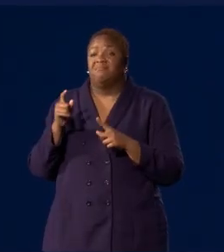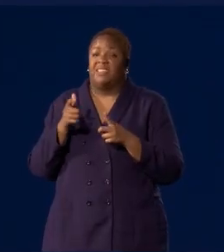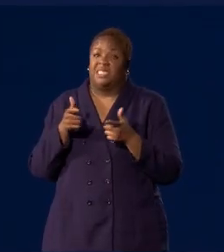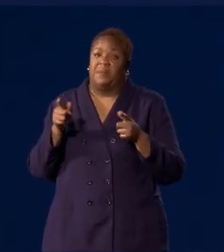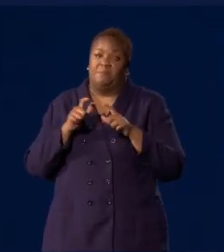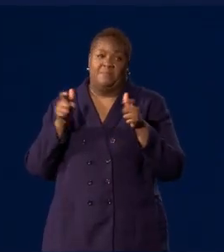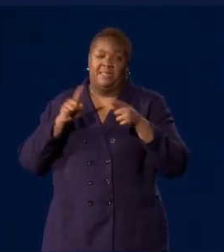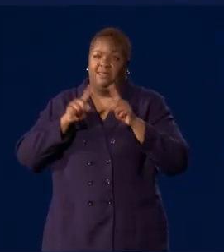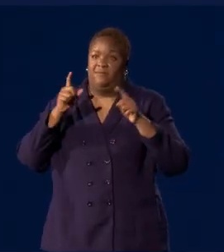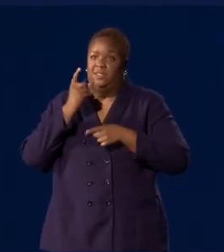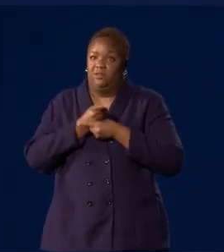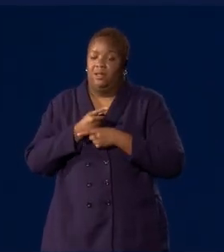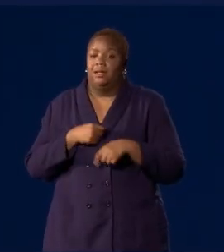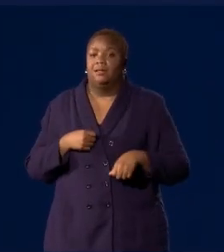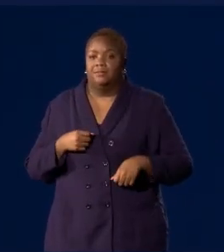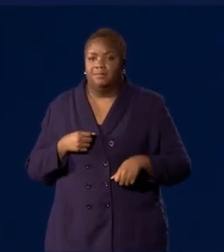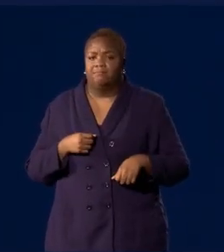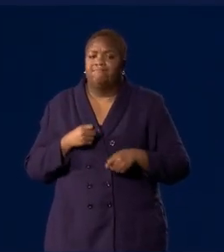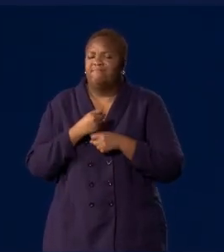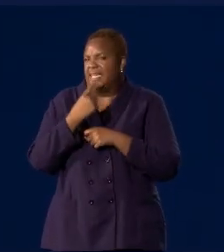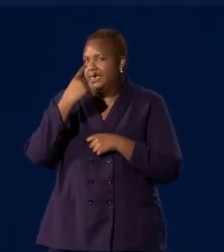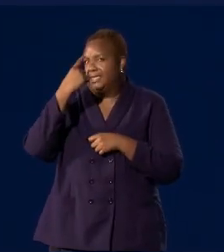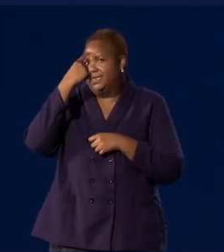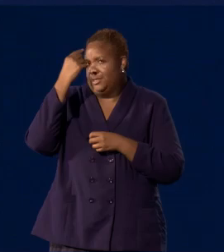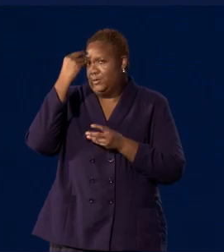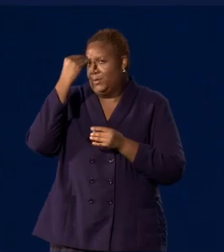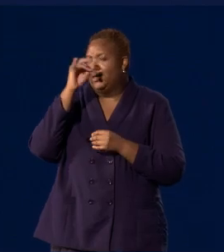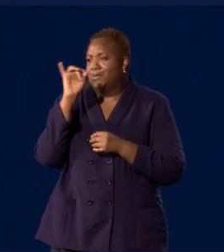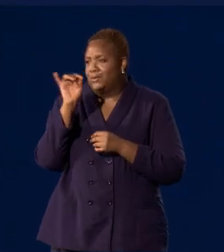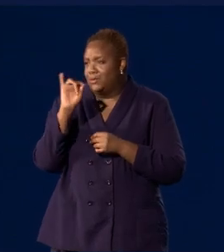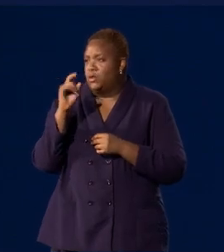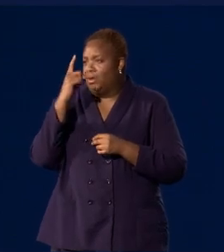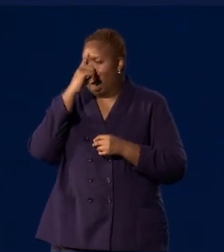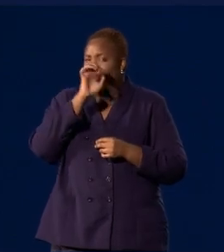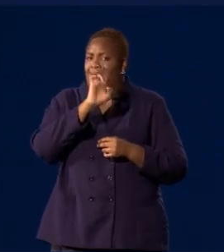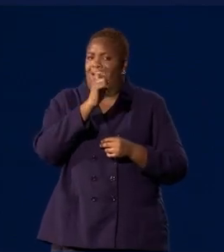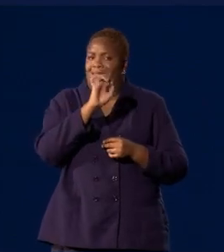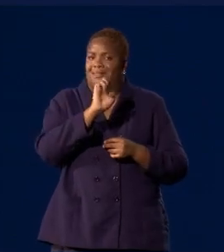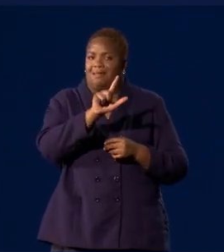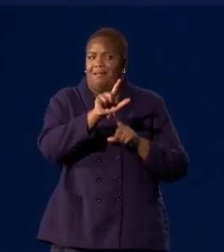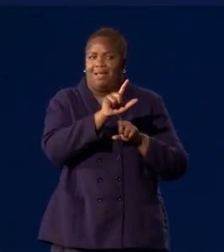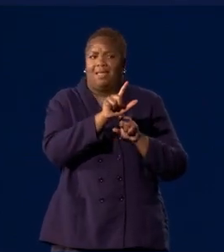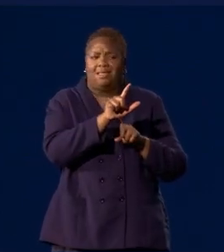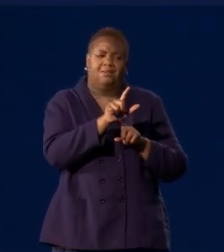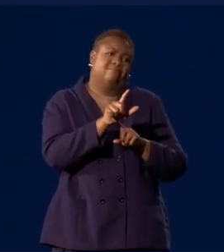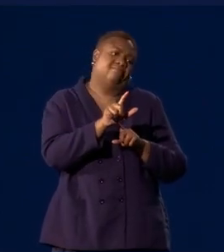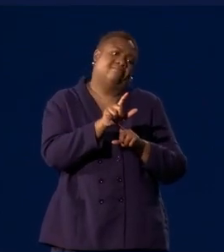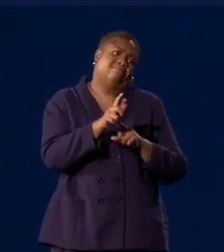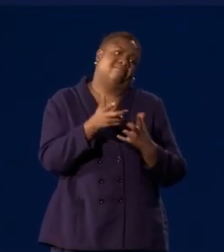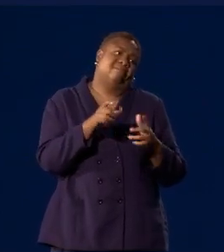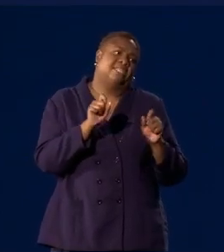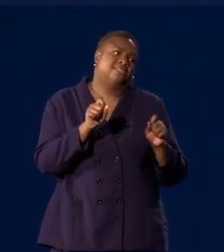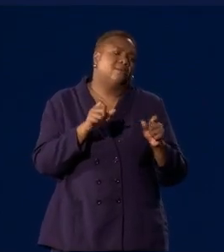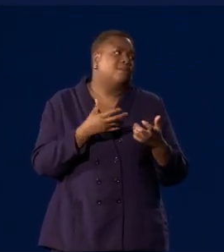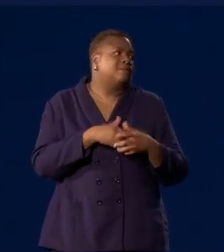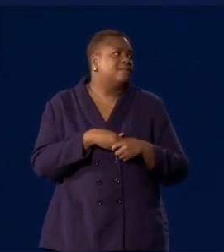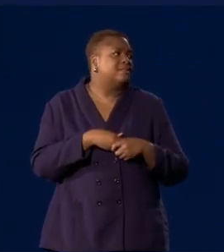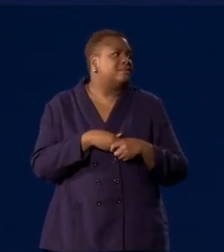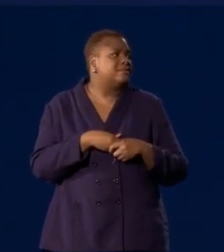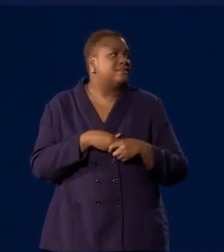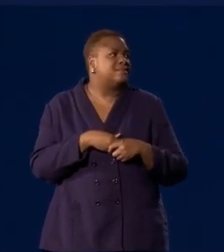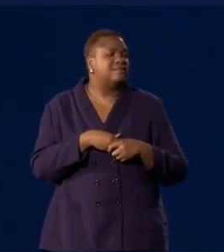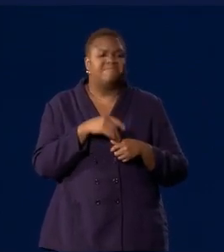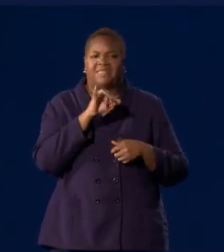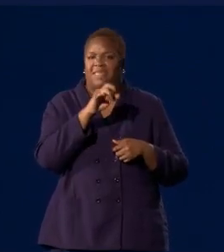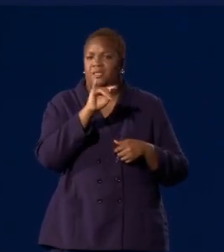difference, right? And that makes sense too if you think about, right, Excel is probably, you know, one of